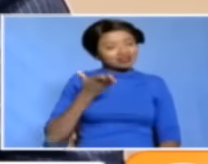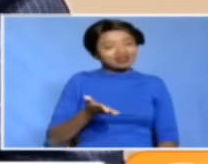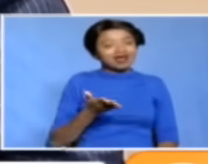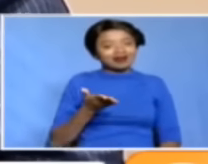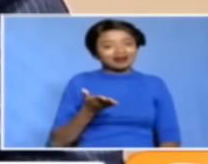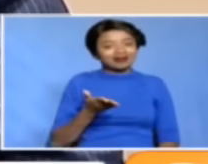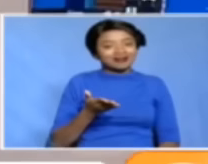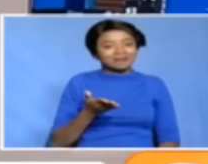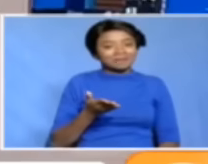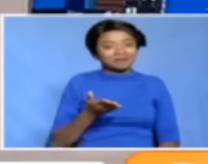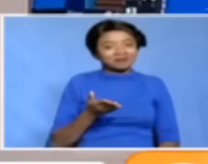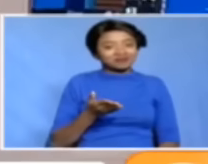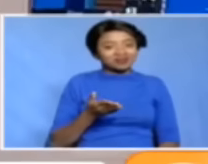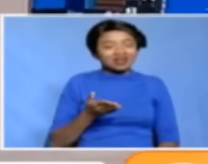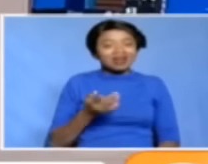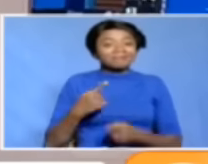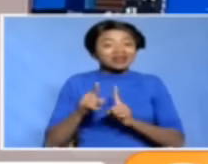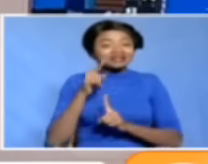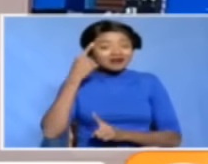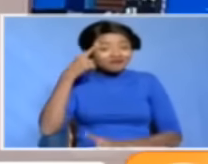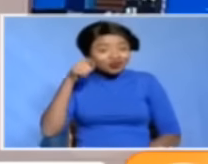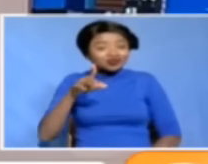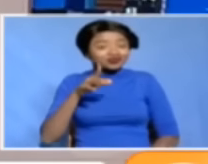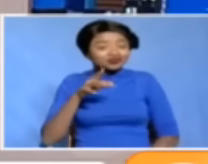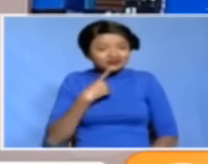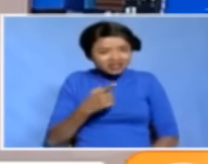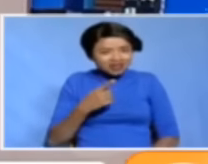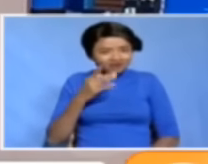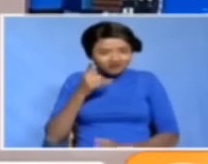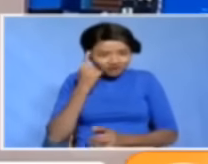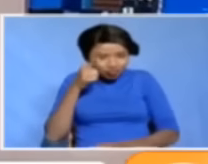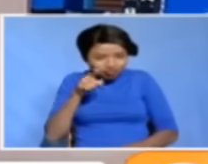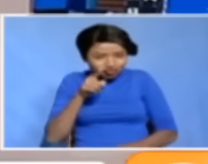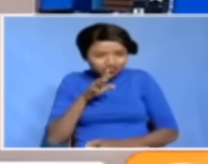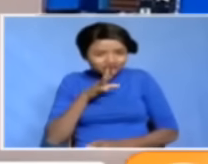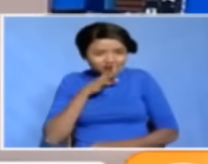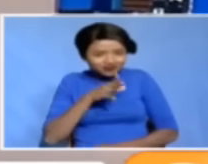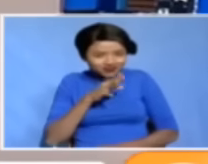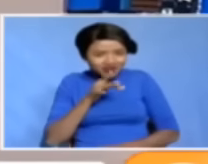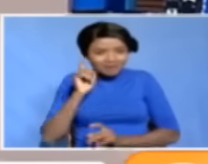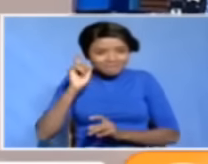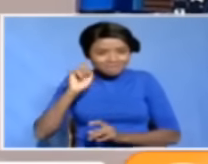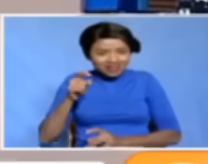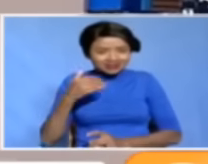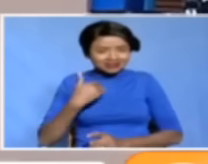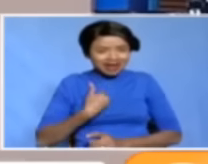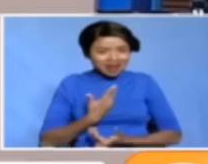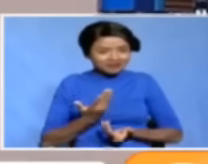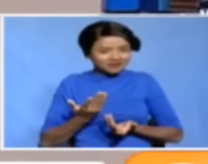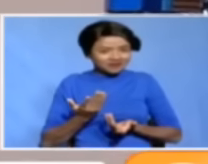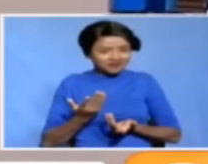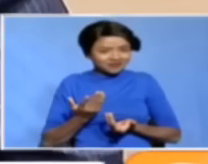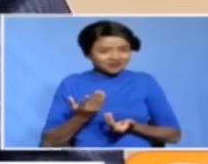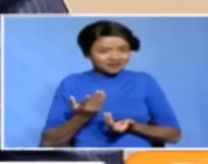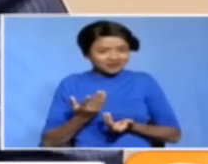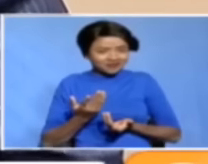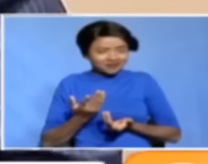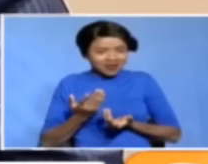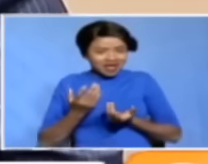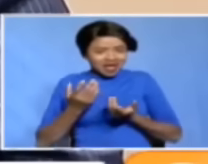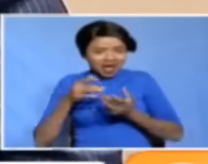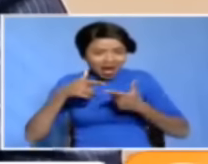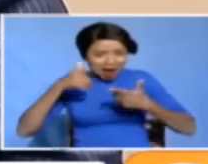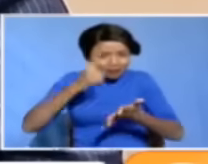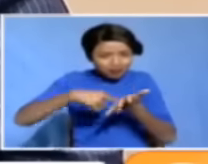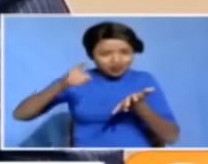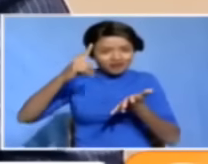talk, you need the consent of both the president and the deputy. Didn't you talk because you couldn't get their consent? Absolutely. Or what